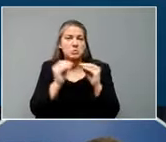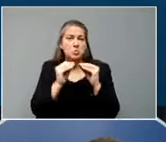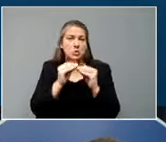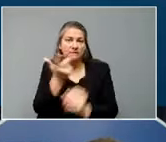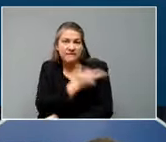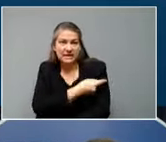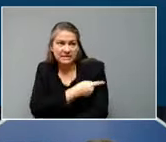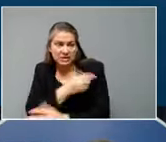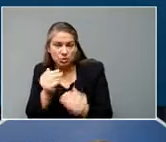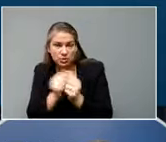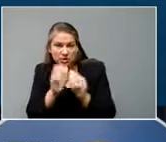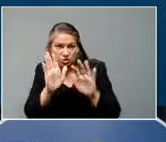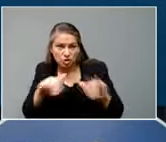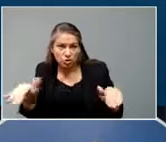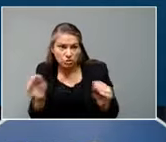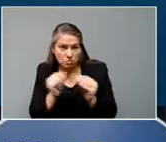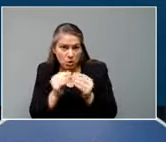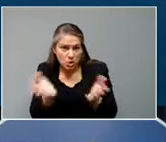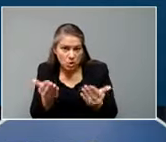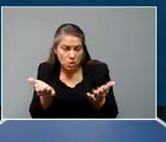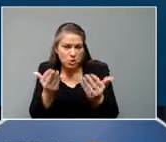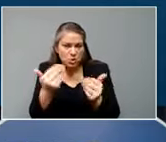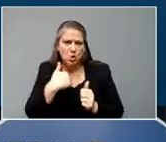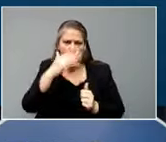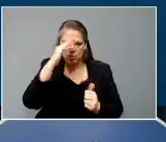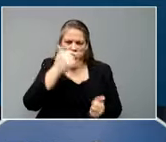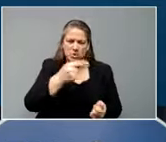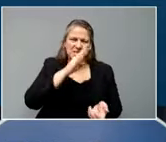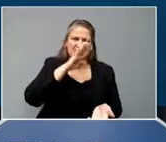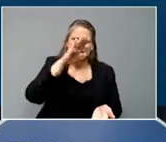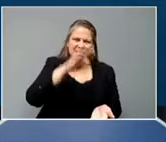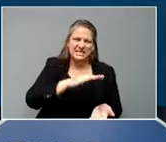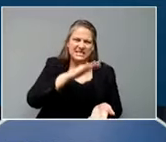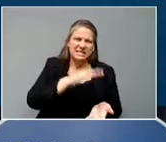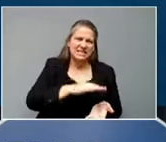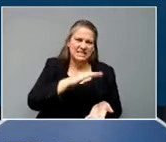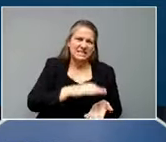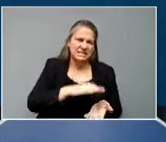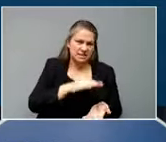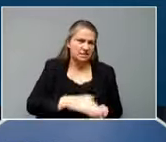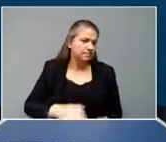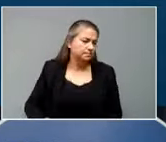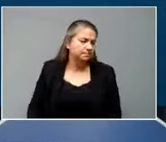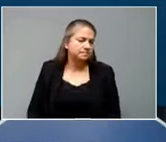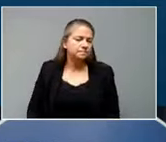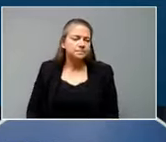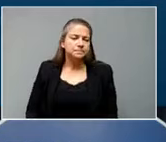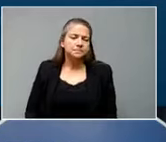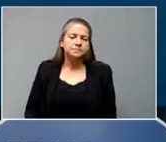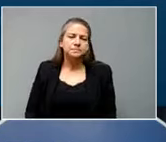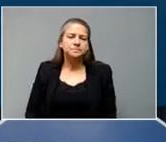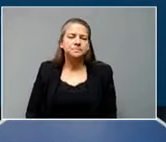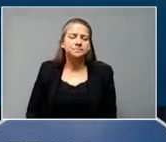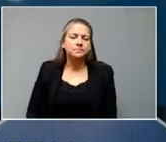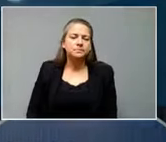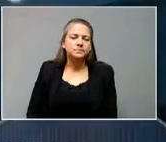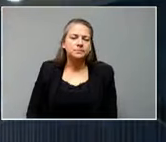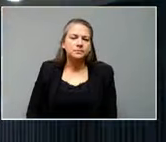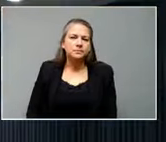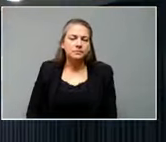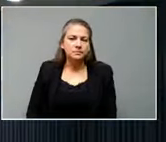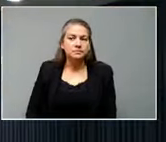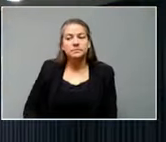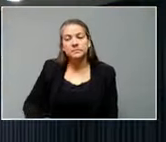this number will get down to the lower levels that it used to be. A couple of other points to